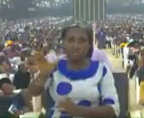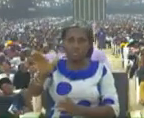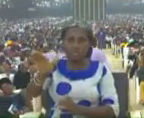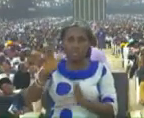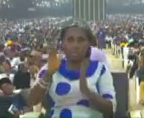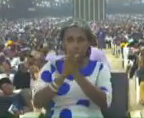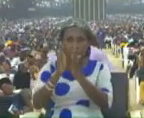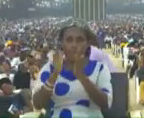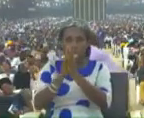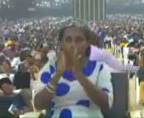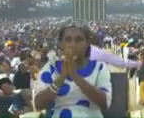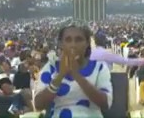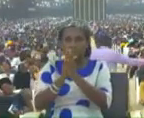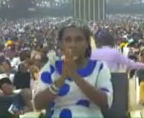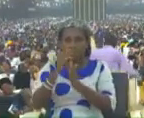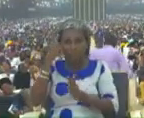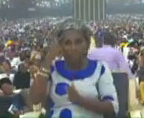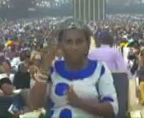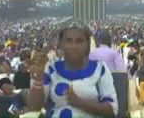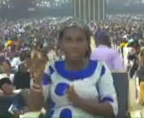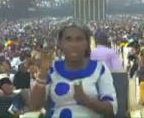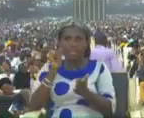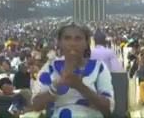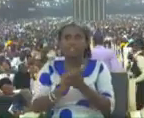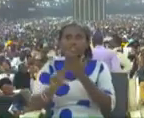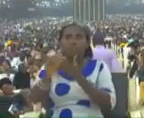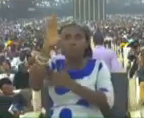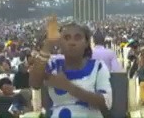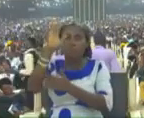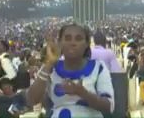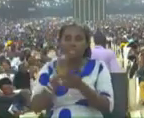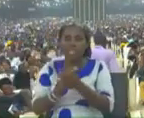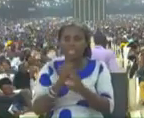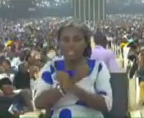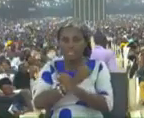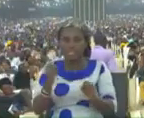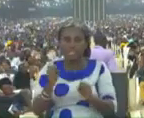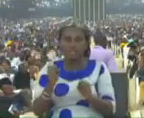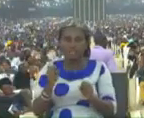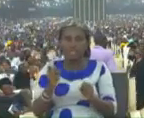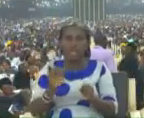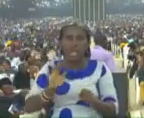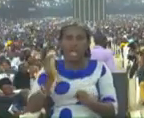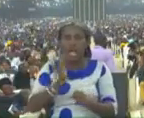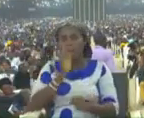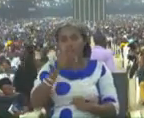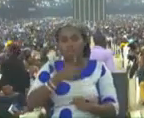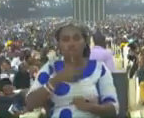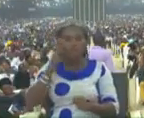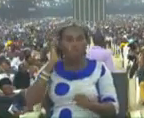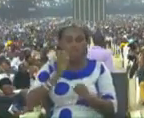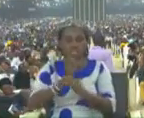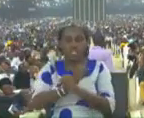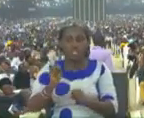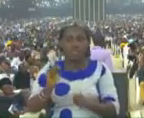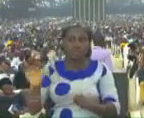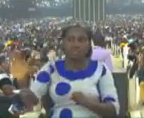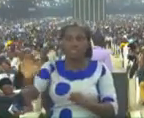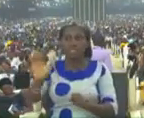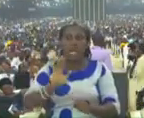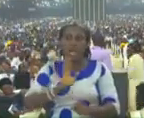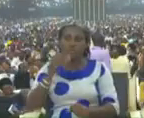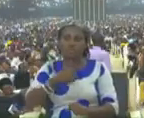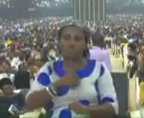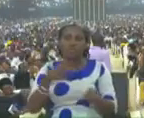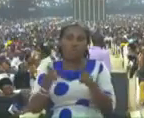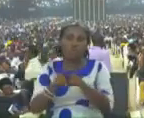who saved our own souls will save their souls also. Pray for them, brethren.